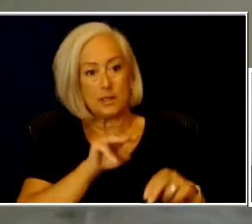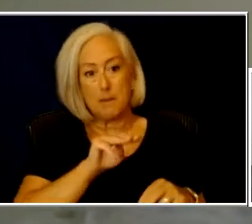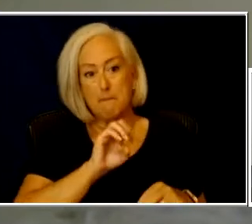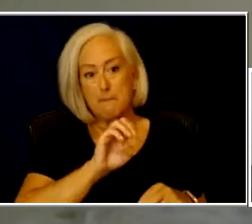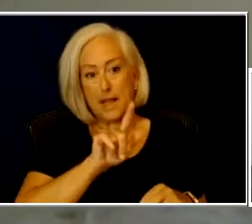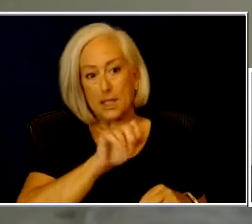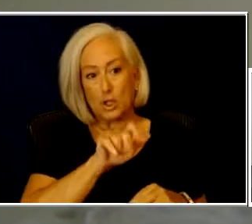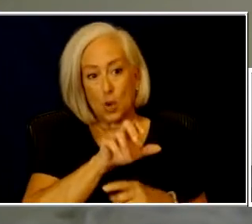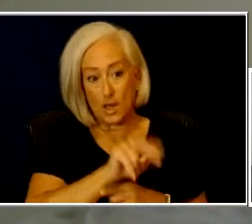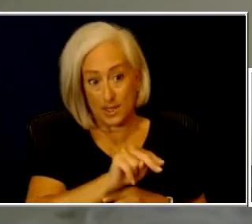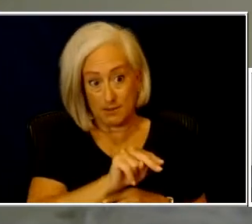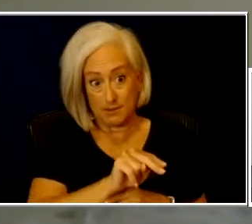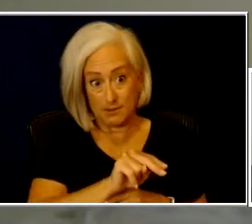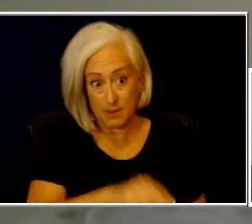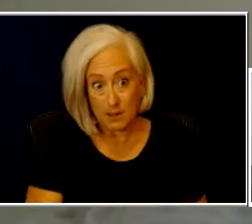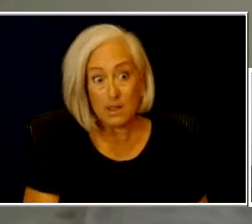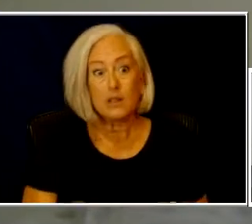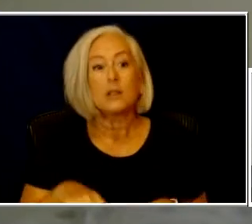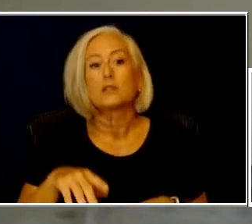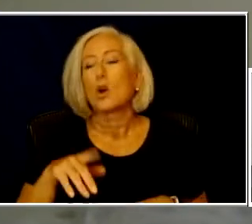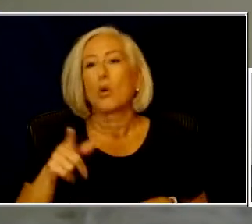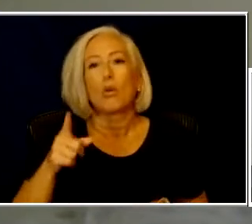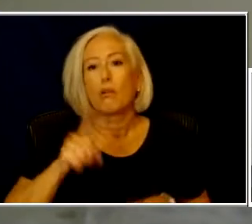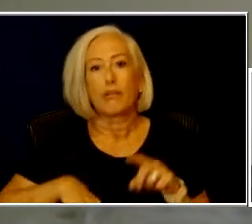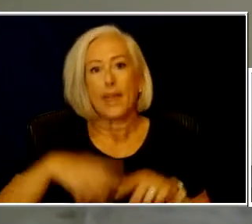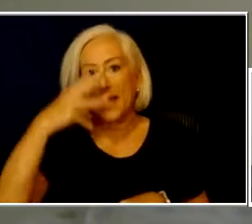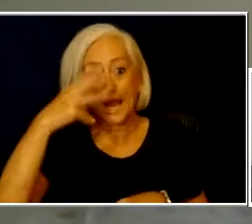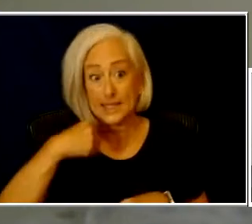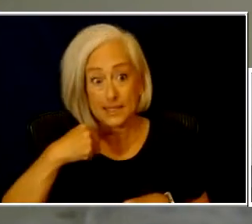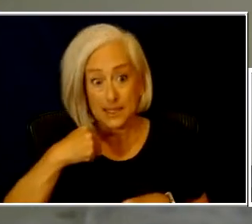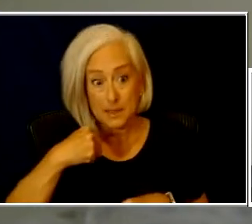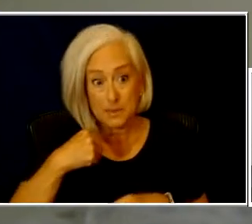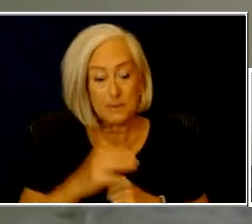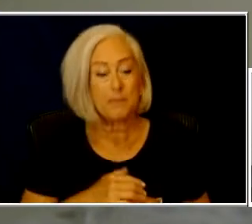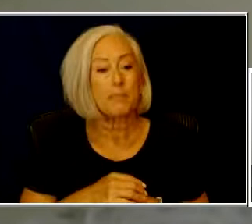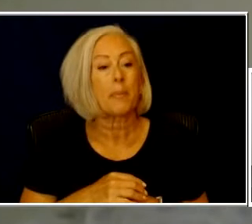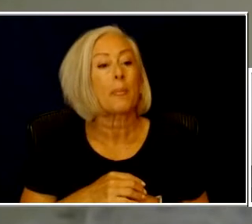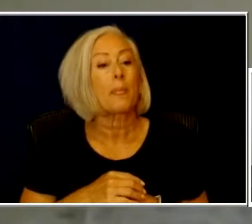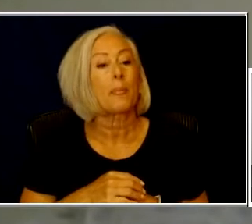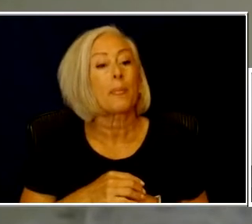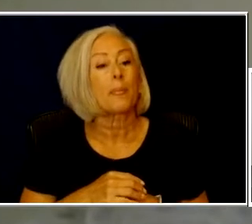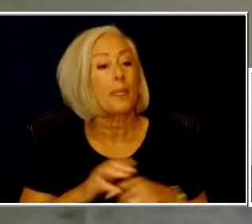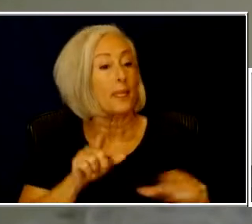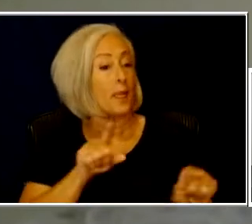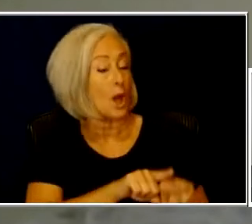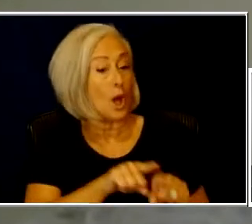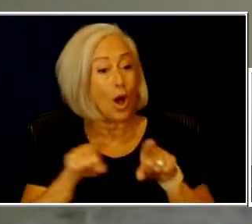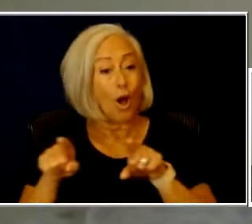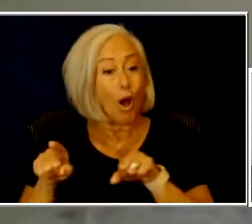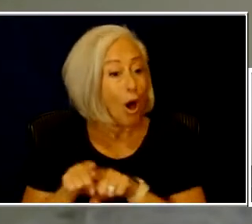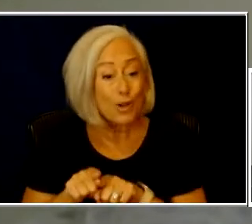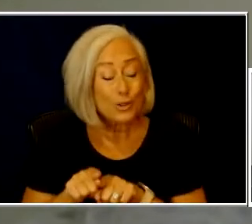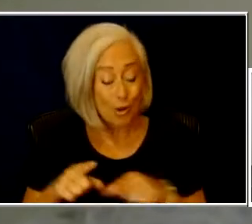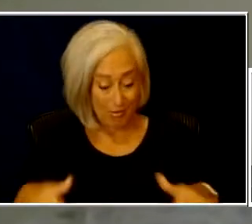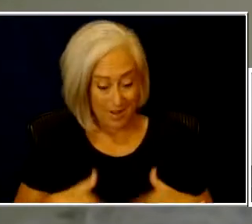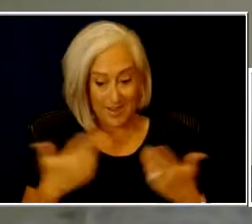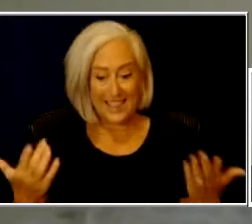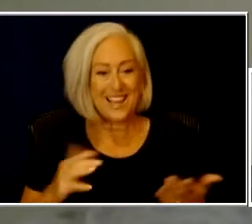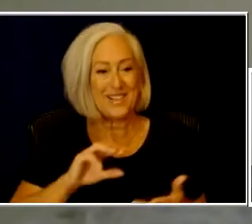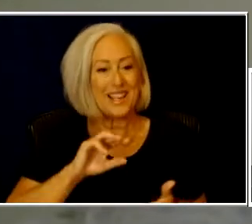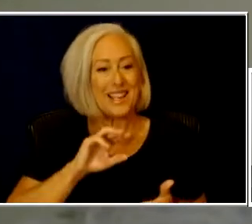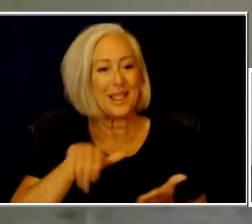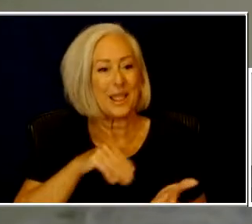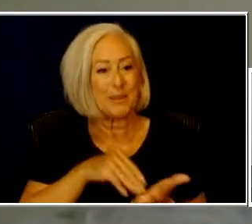induce some of the lethargy for sleep. Also, I think we could all, living in the Midwest, the summers are